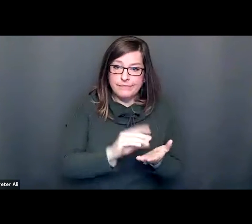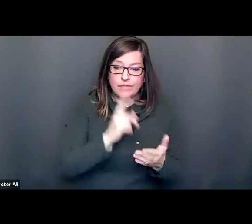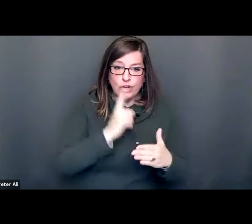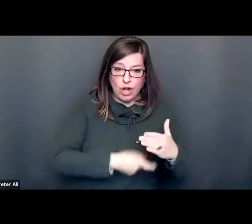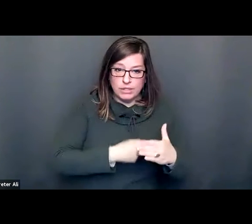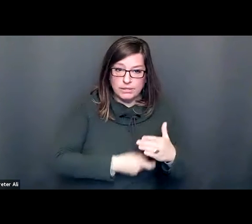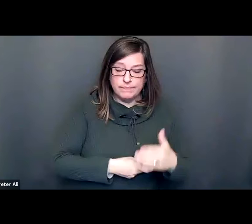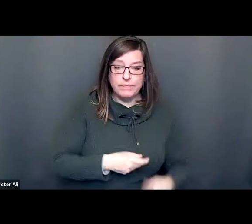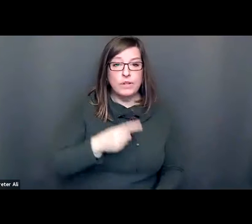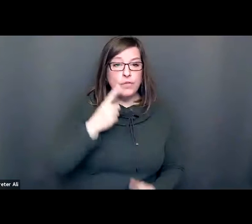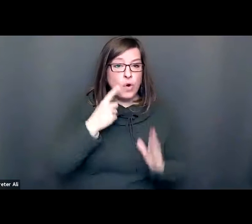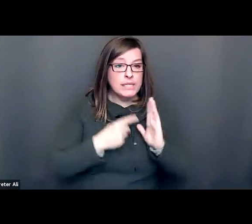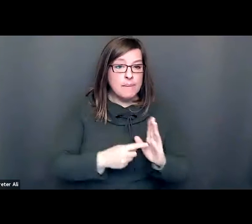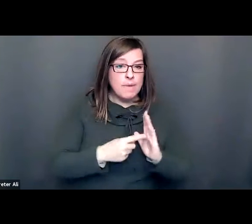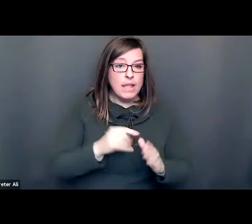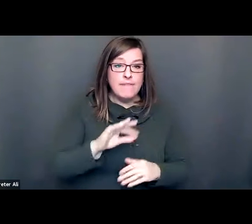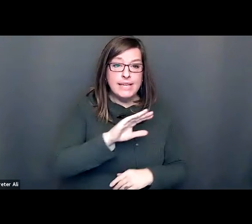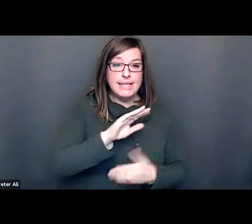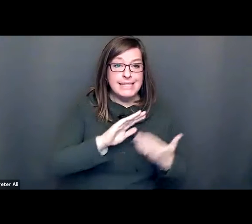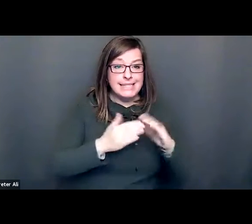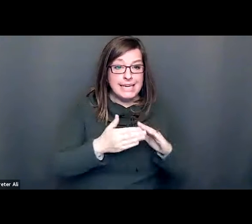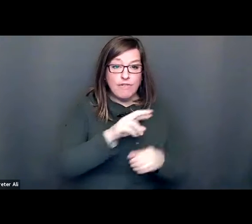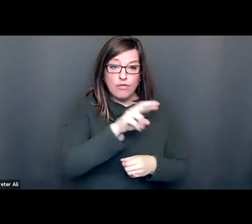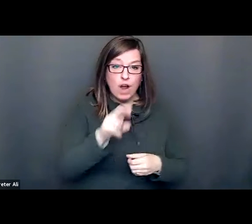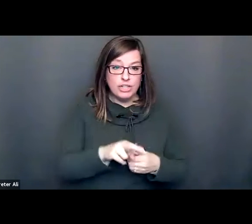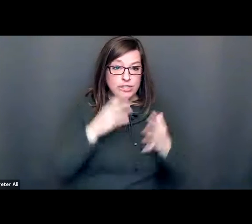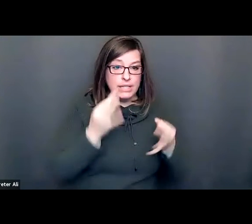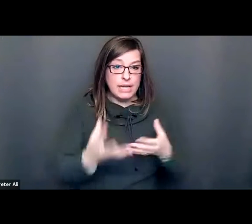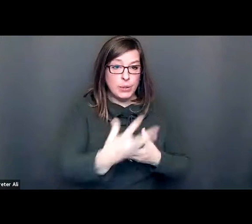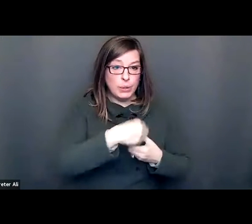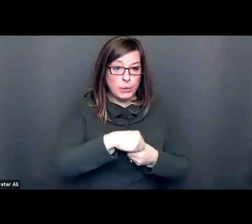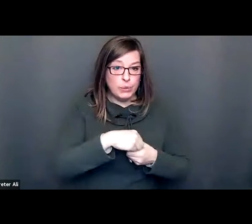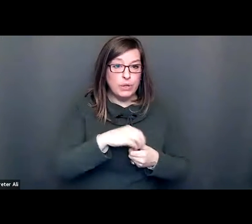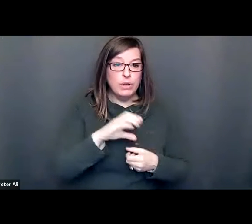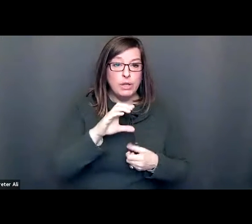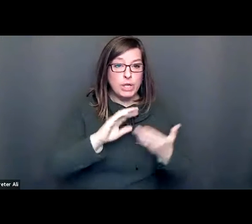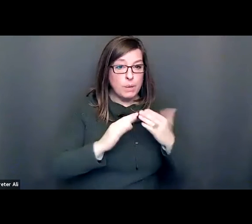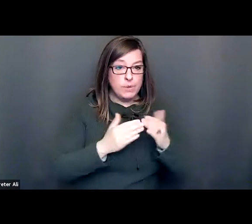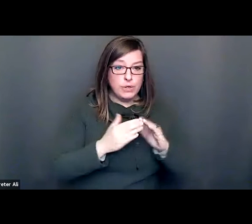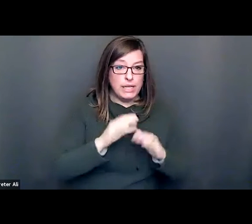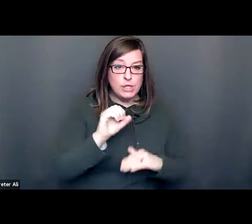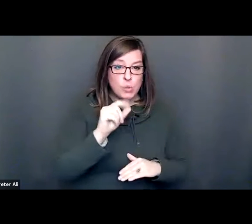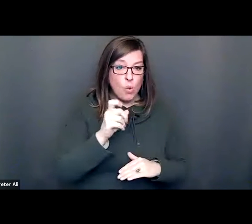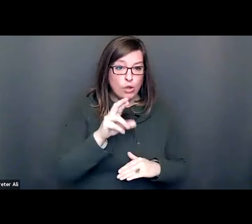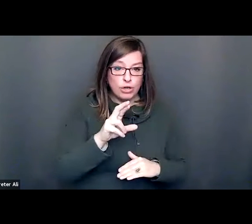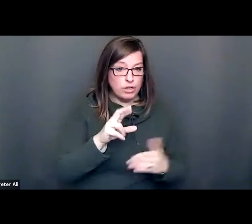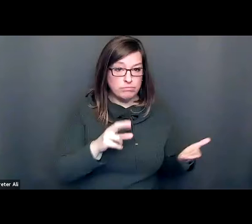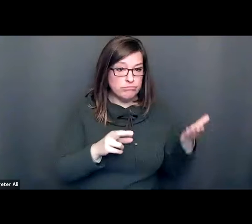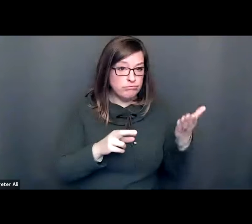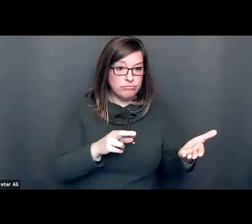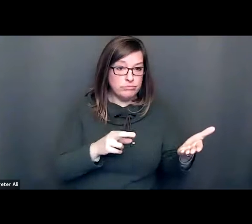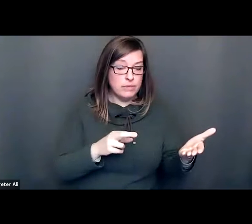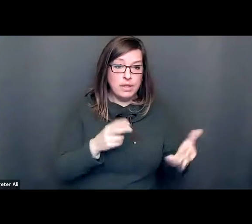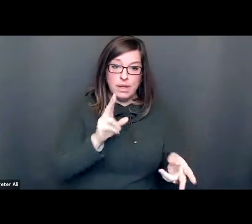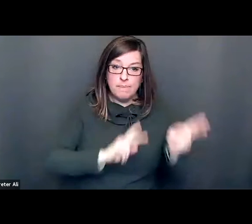if the city of Rochester decides to include a community solar offering, then folks